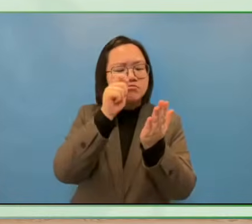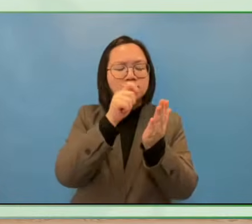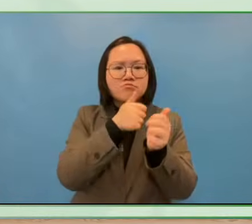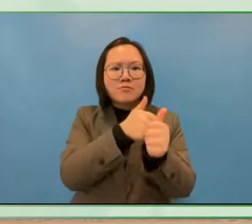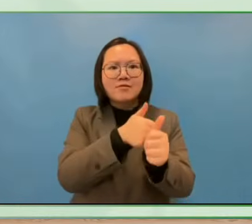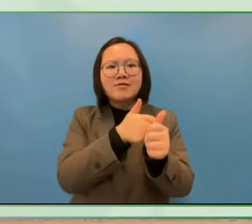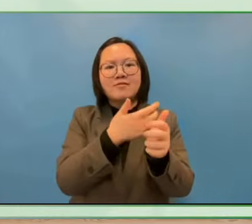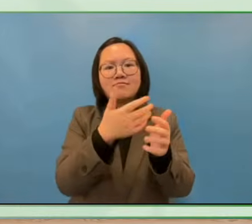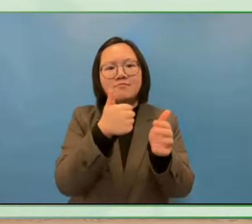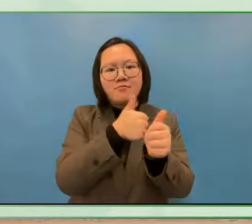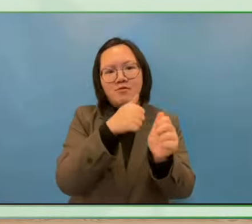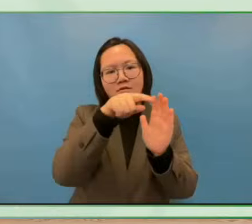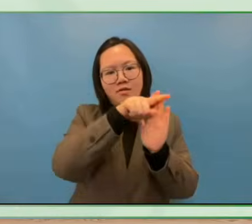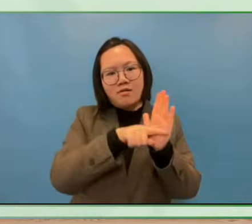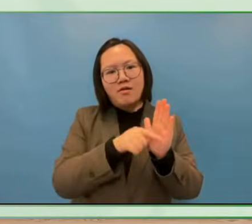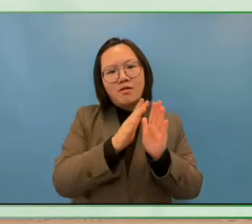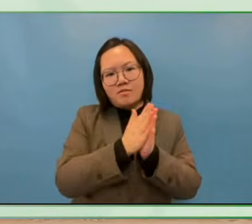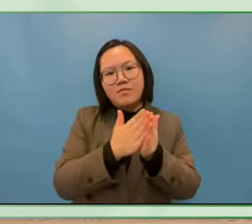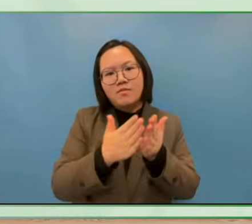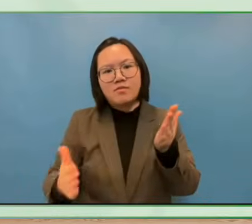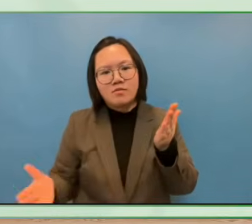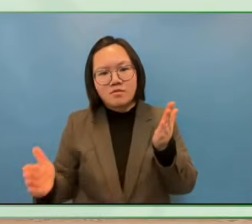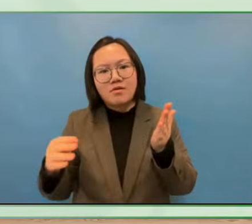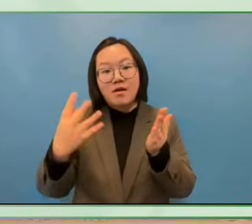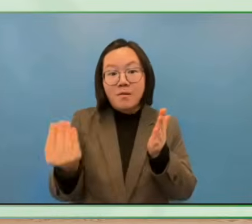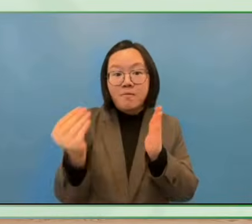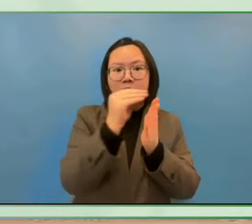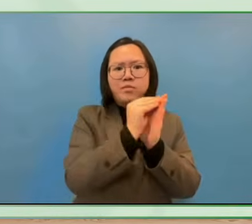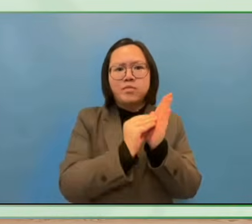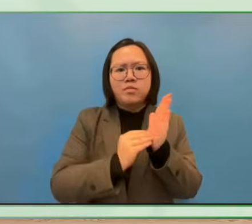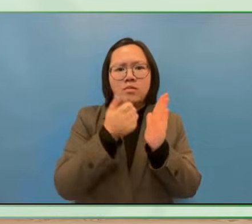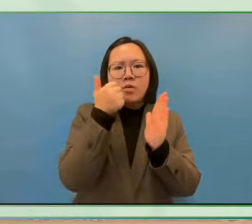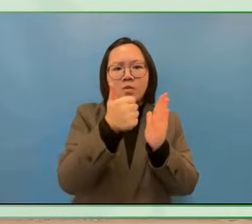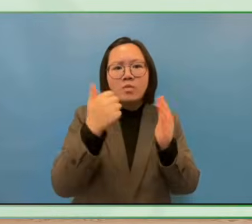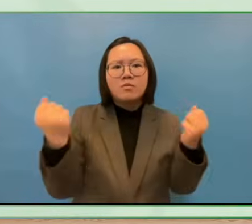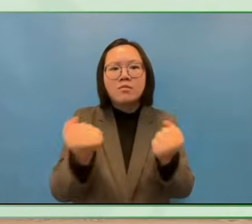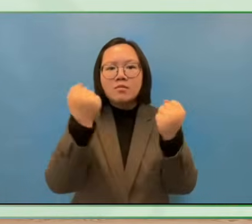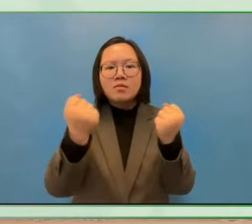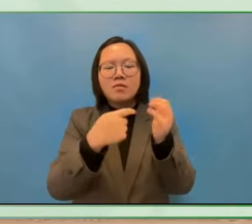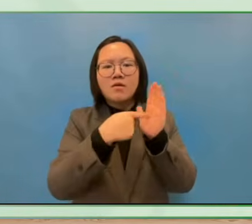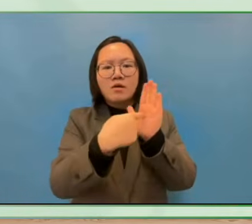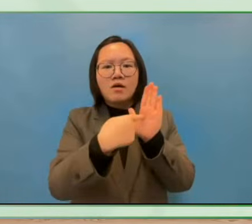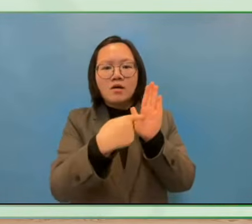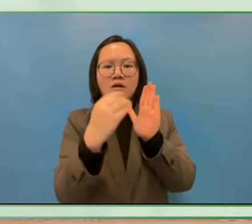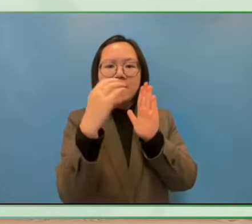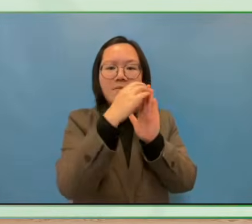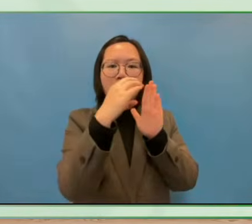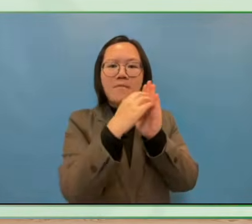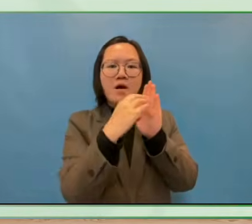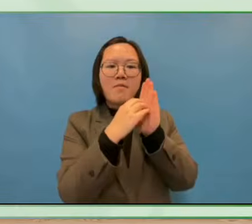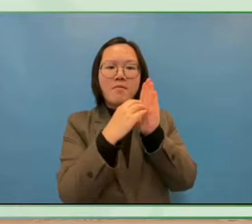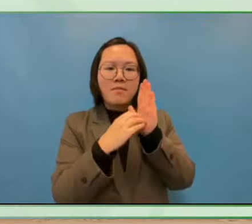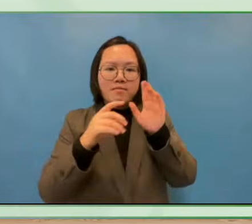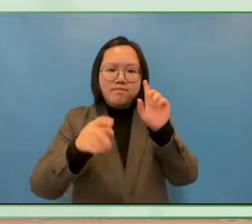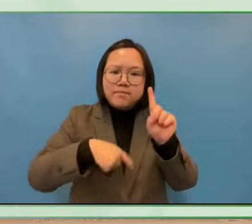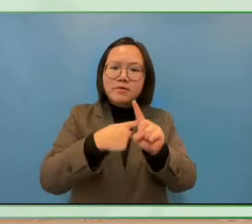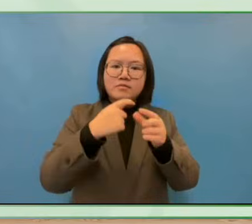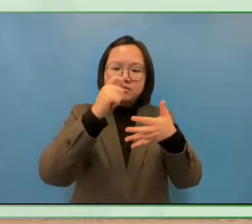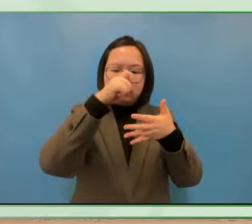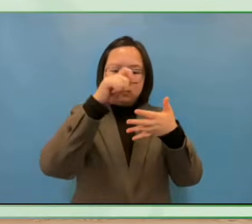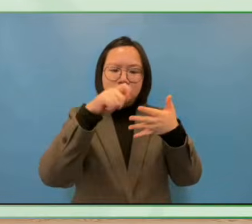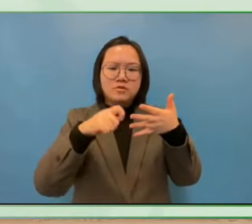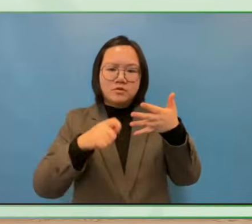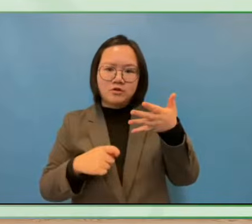So we really will try hard to make it well known throughout the community and every decision maker that should know about